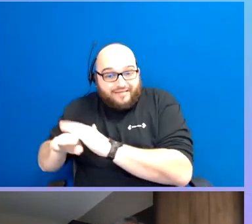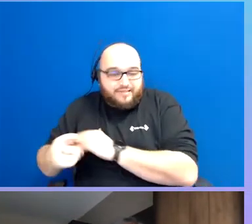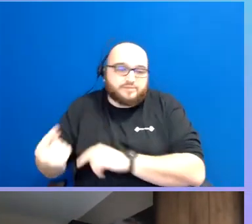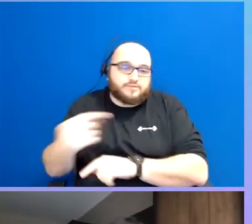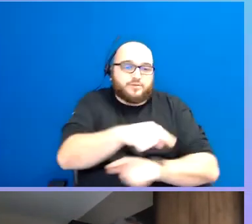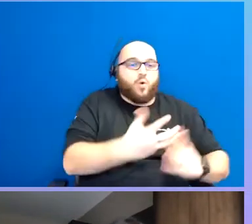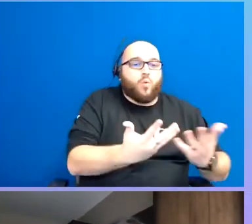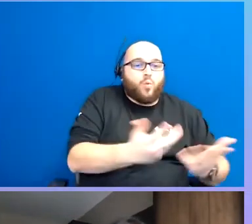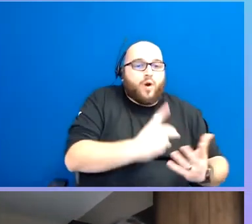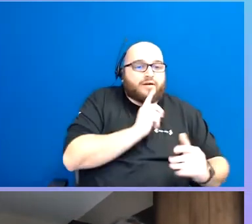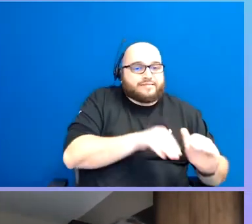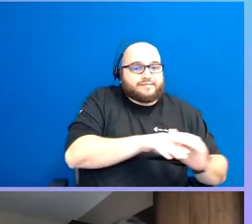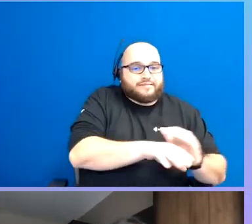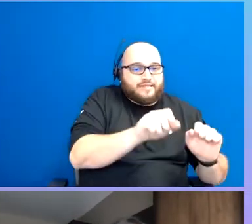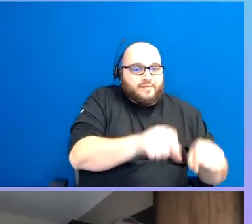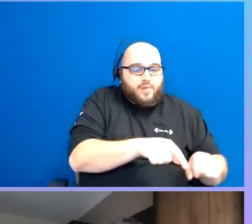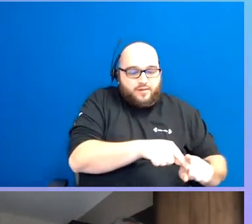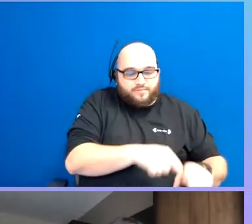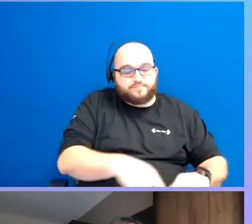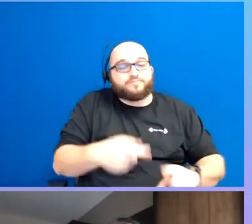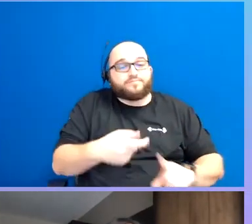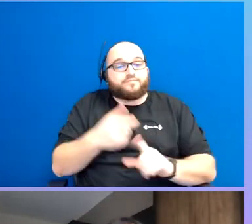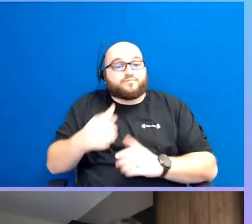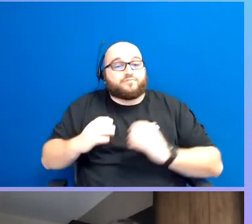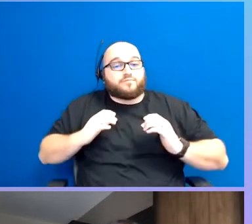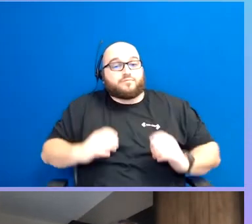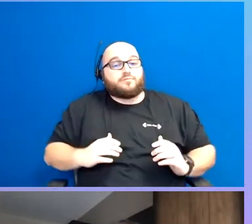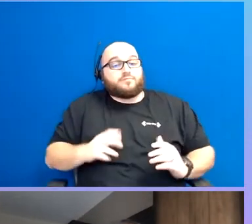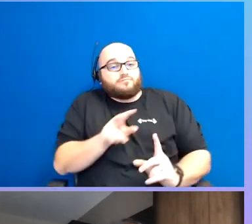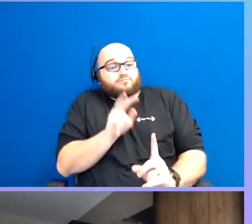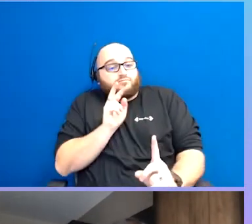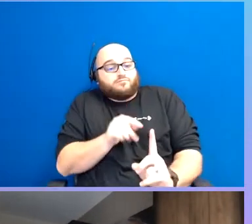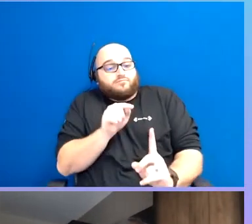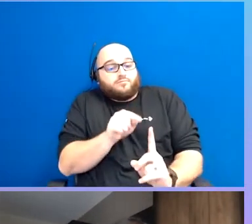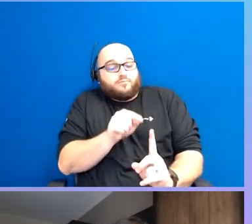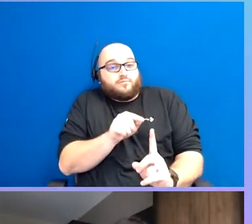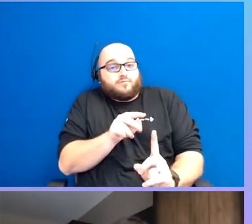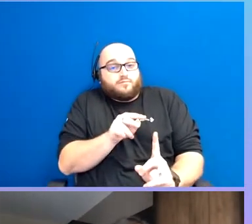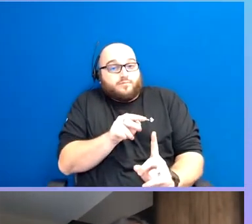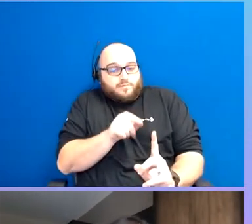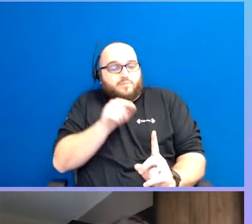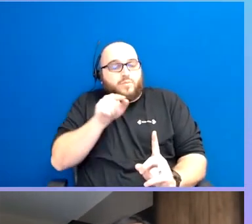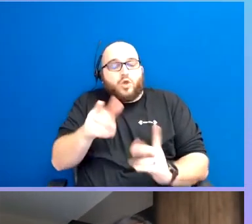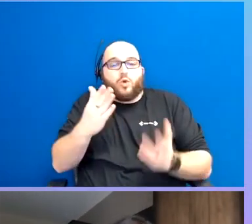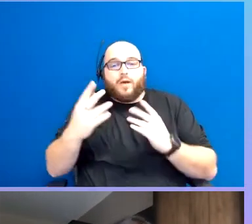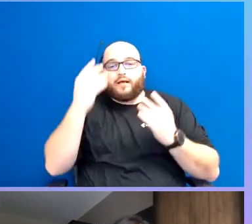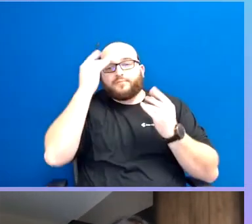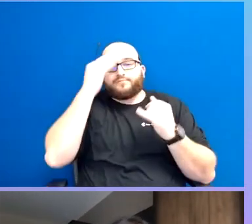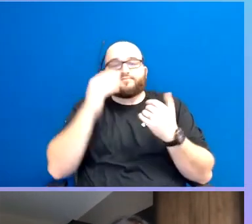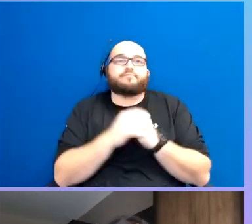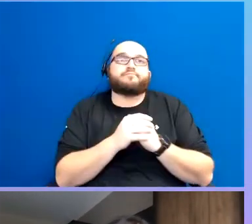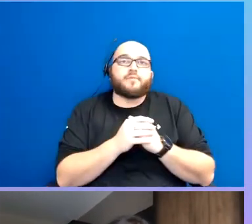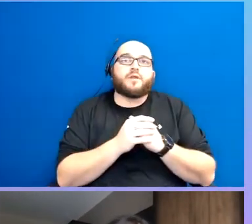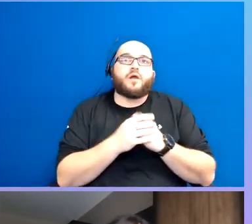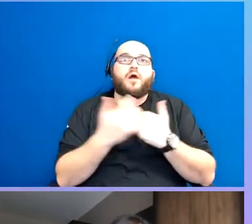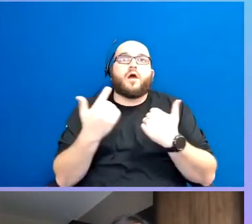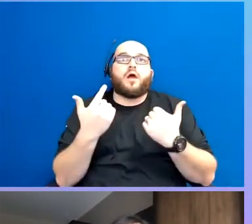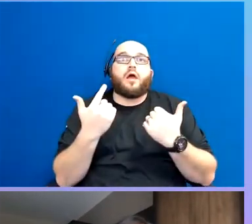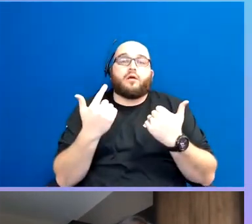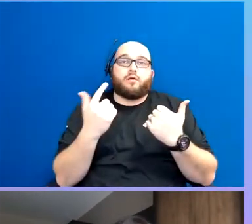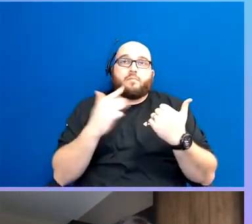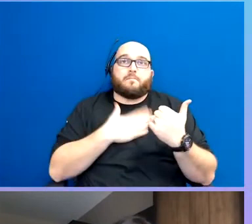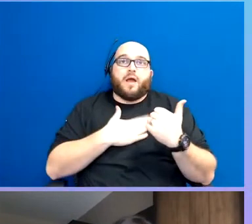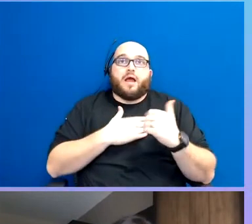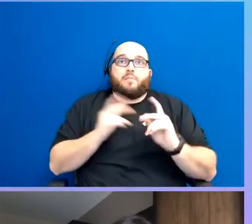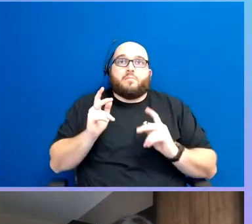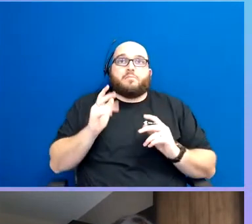From a customer facing perspective, you might be thinking about things like representation on screen,